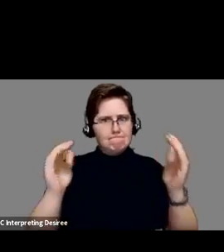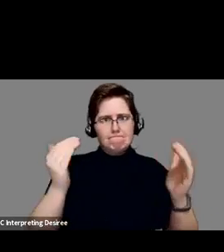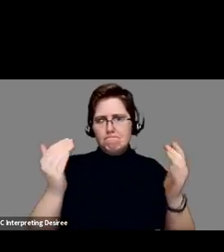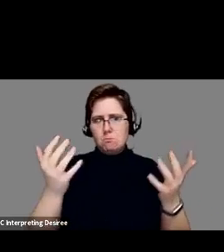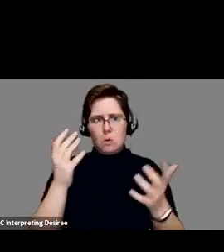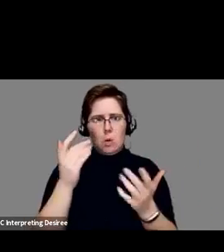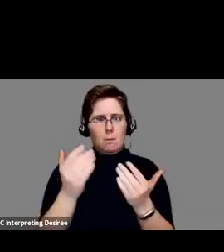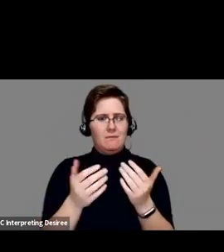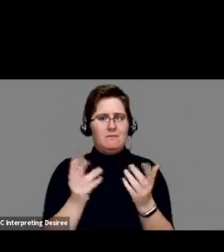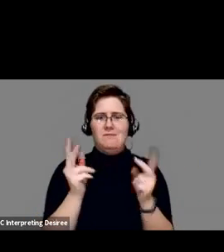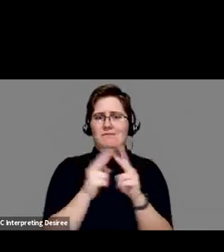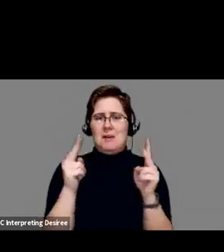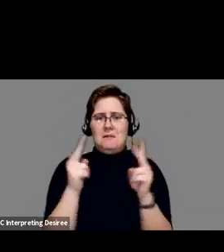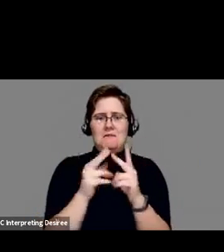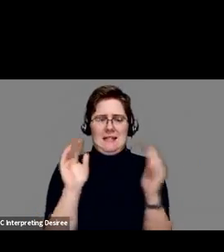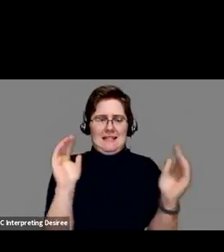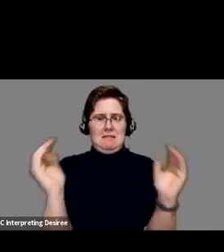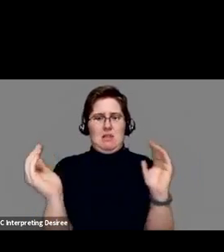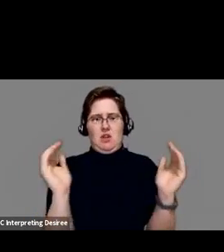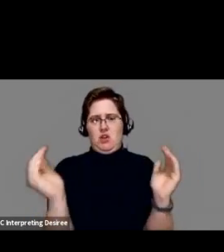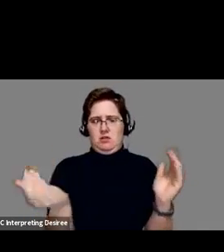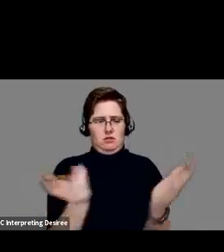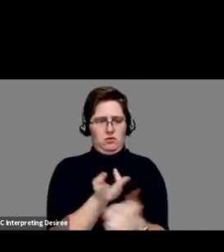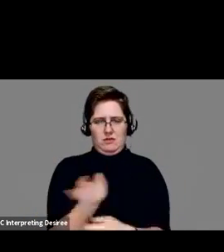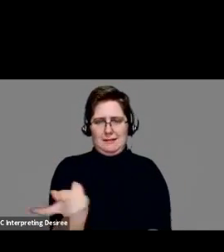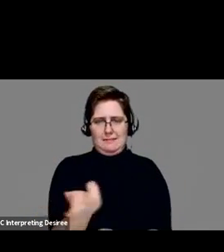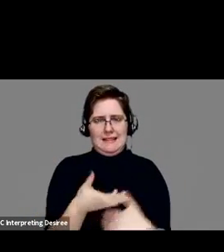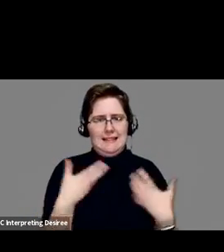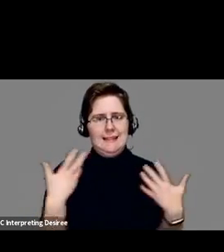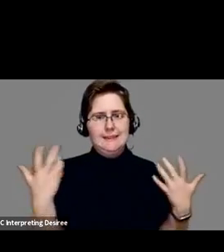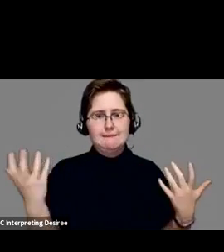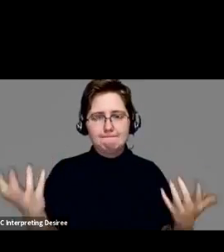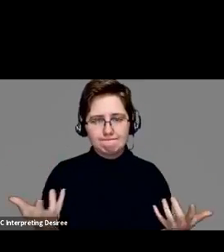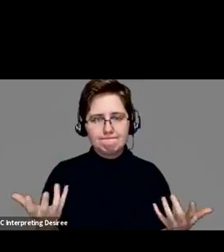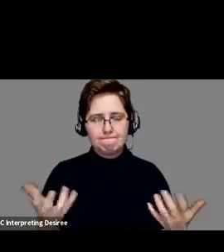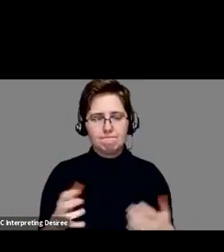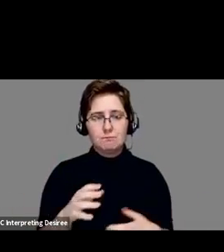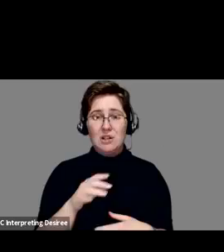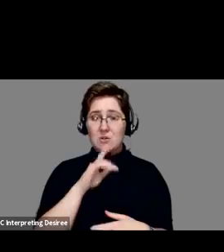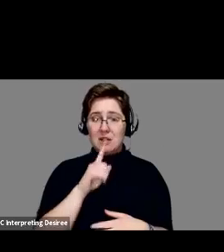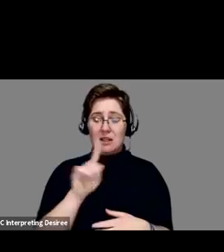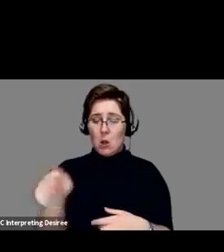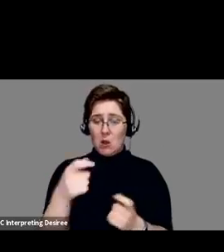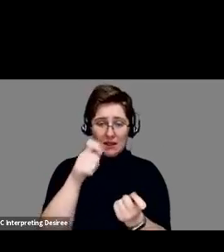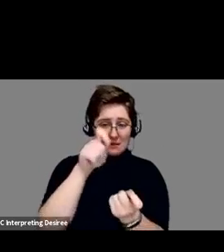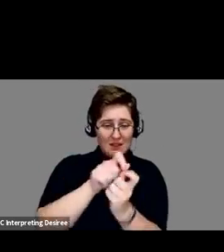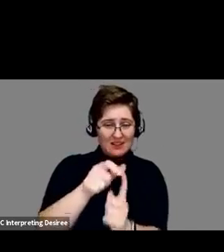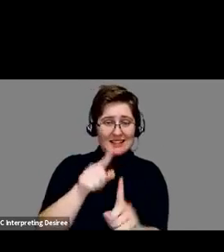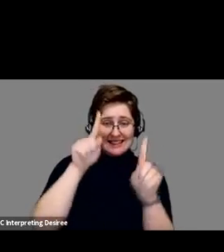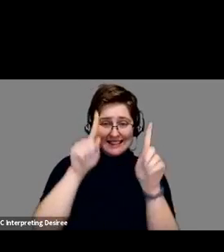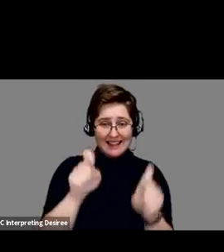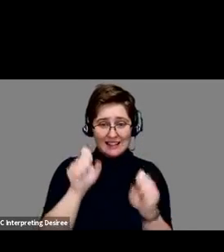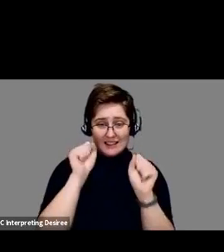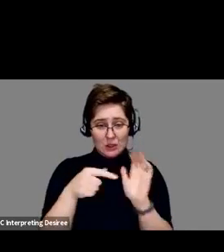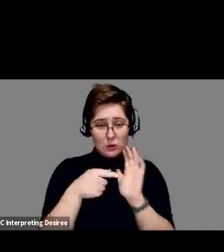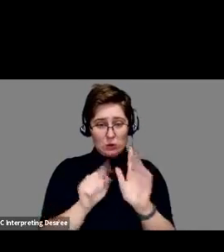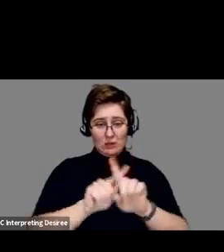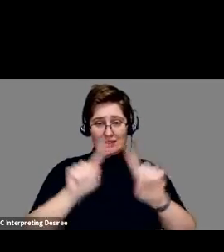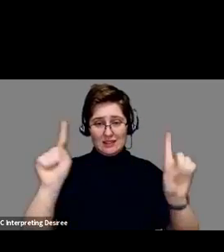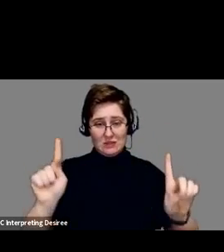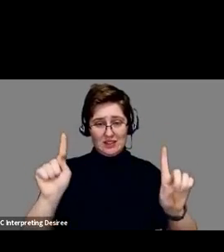present in a very similar manner, and so only special testing is really going to distinguish